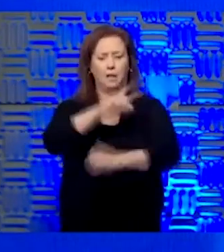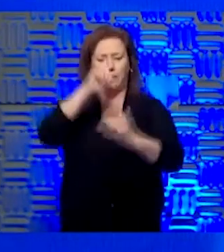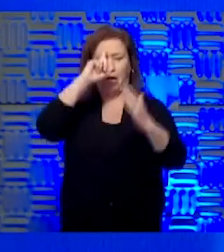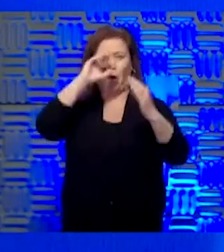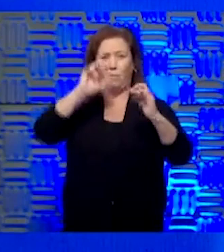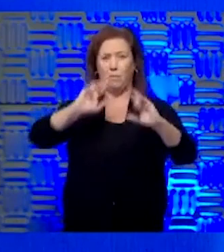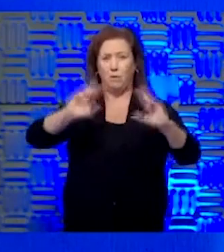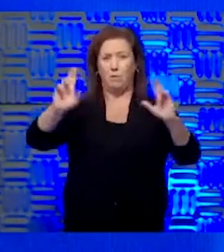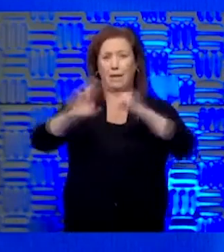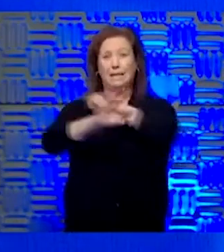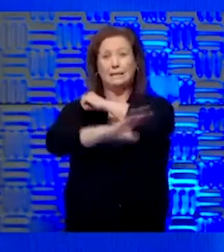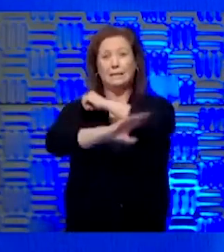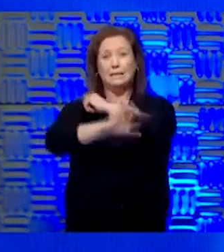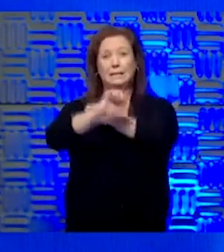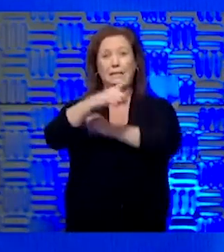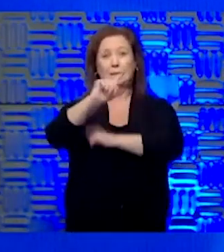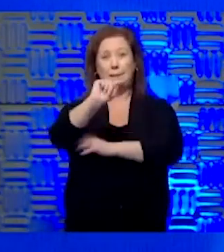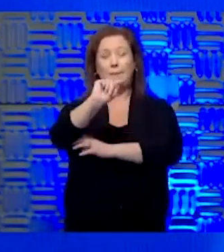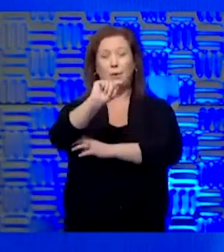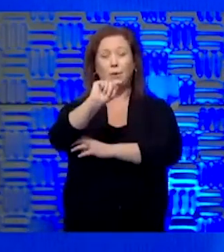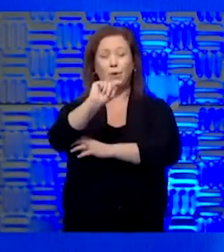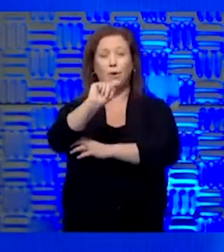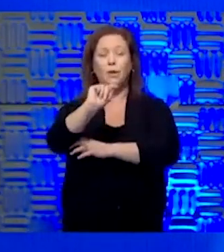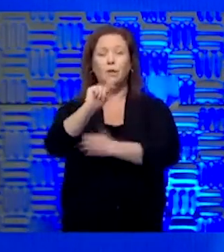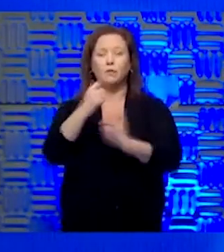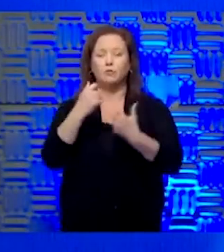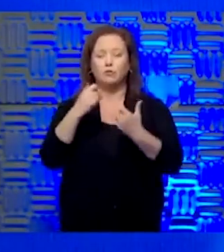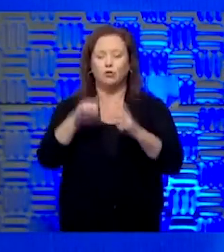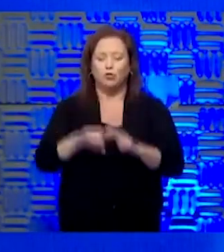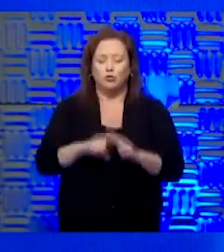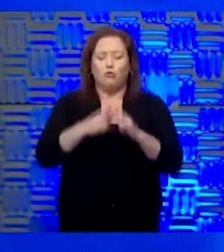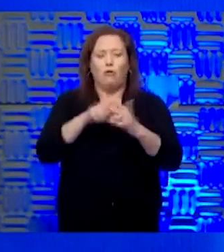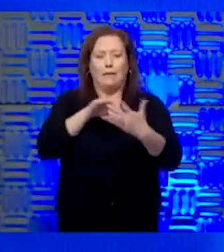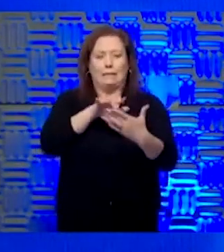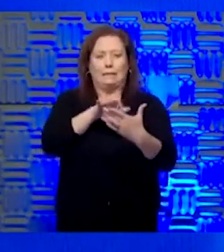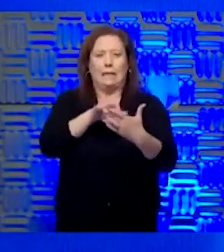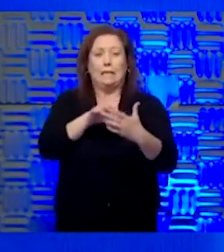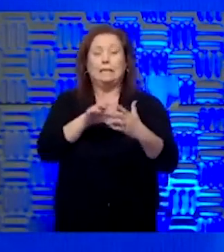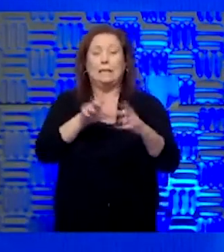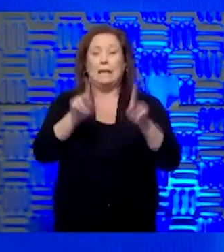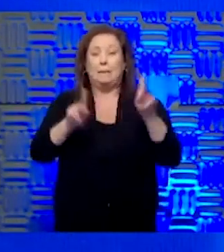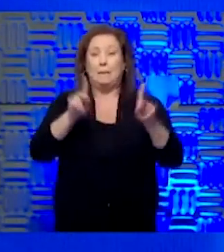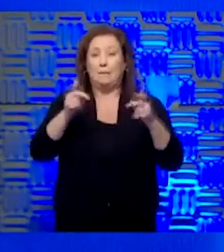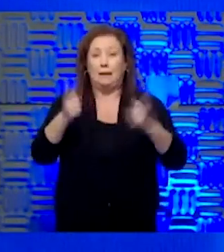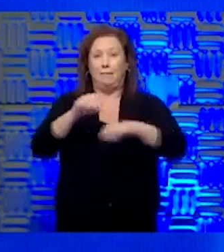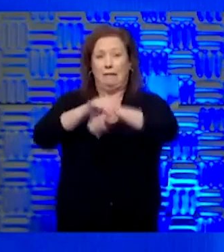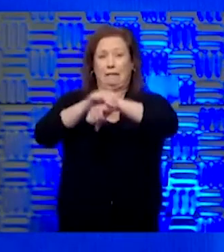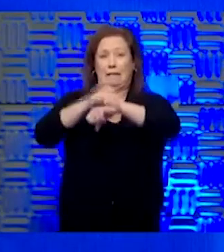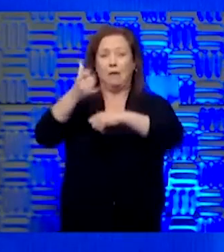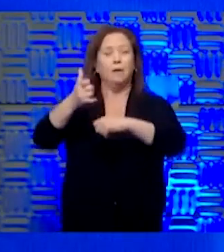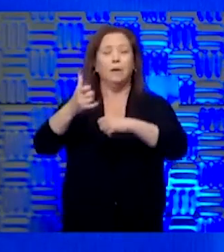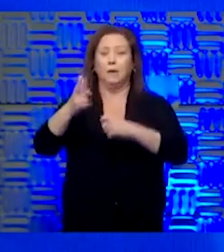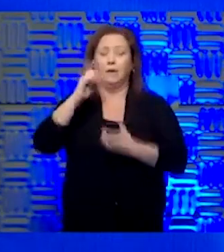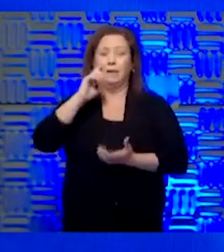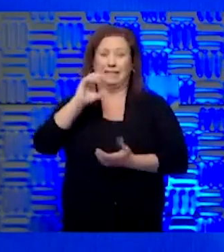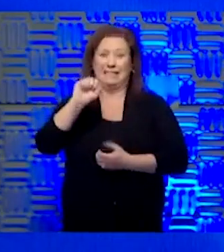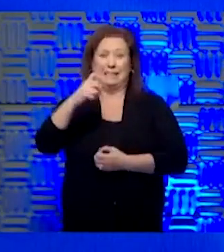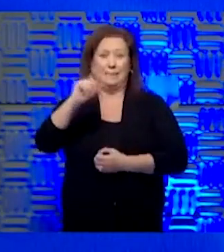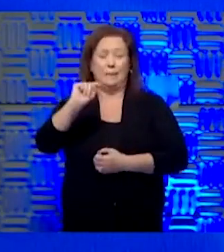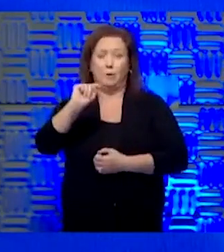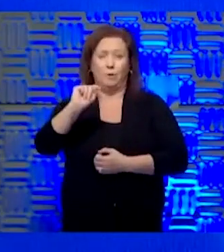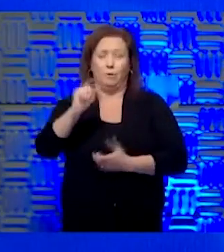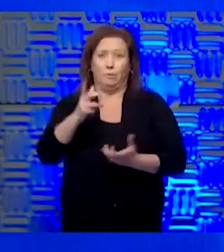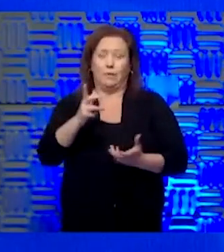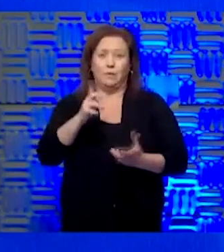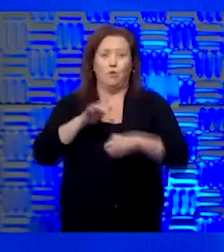ready as early as September, but they're just starting clinical trials in people. So that's the shortest timeline I've seen for a vaccination, and it's